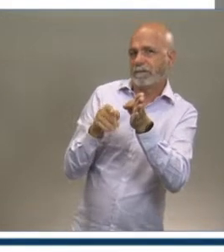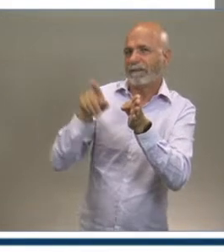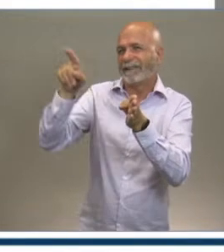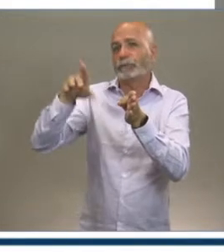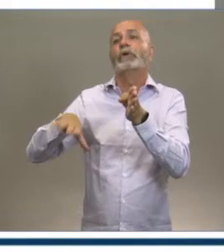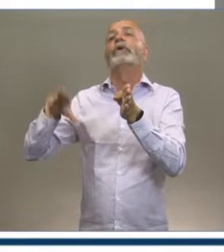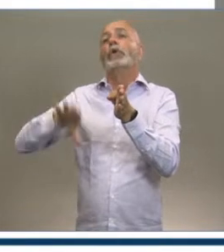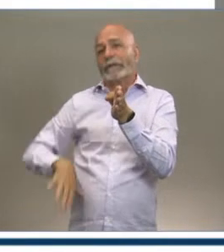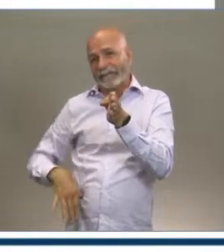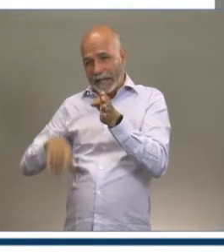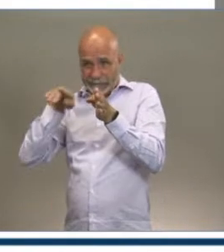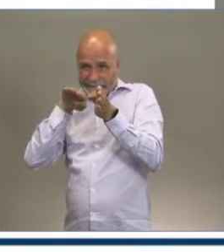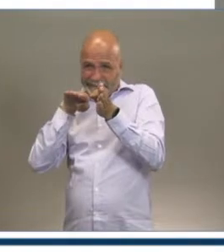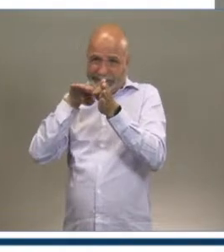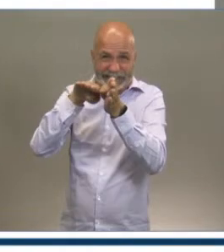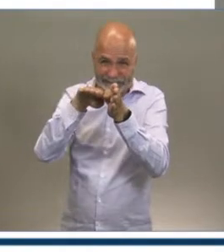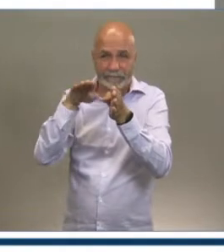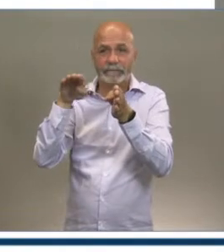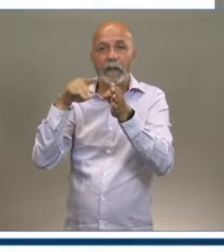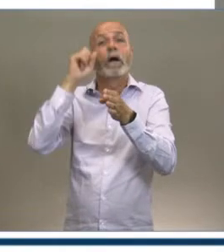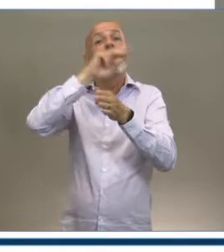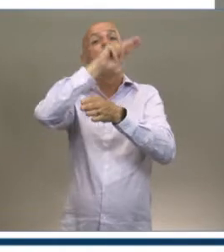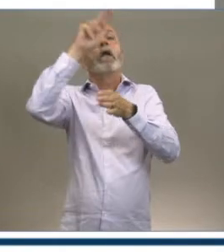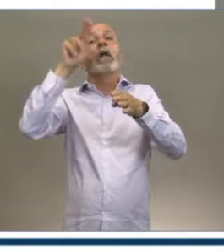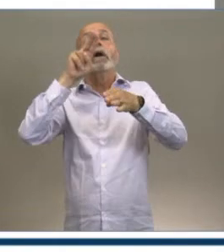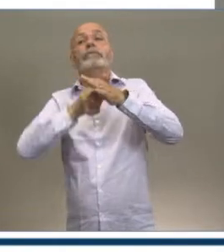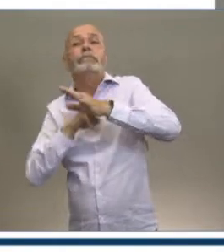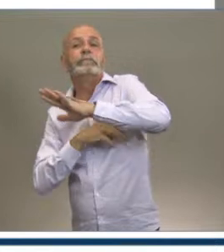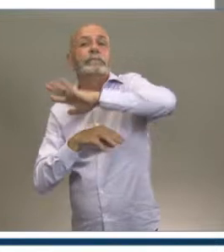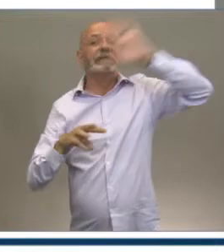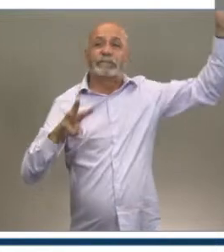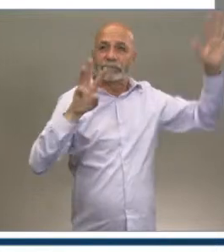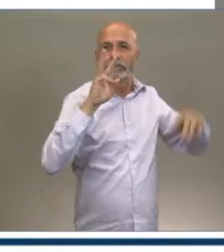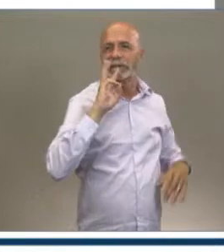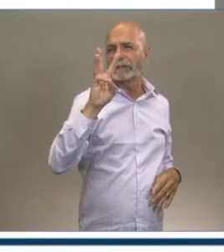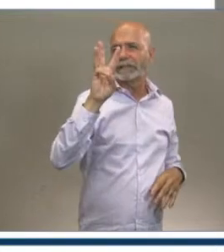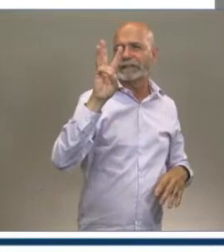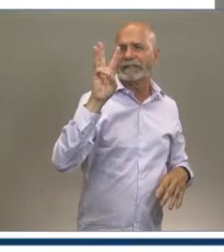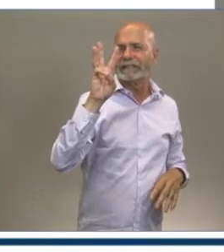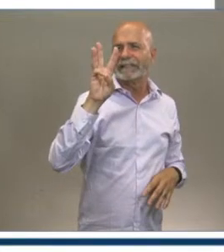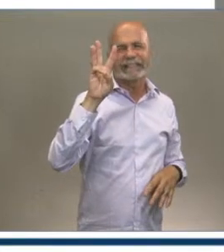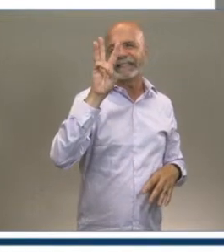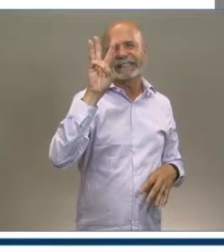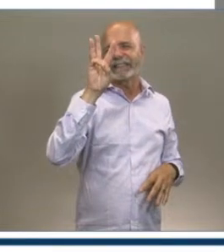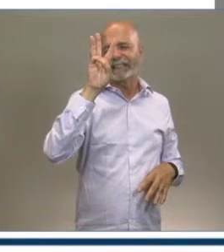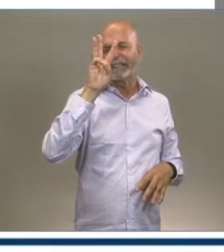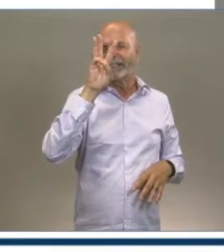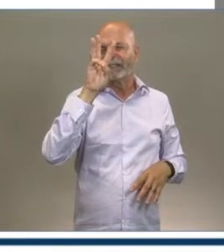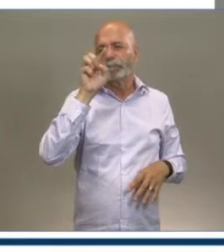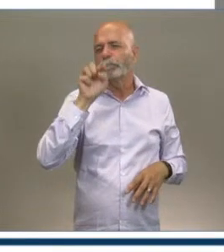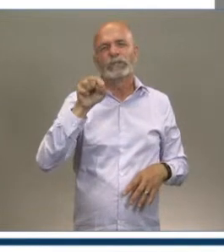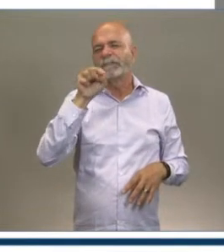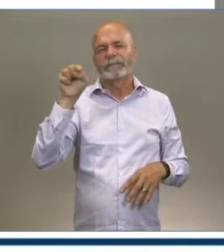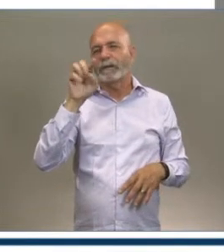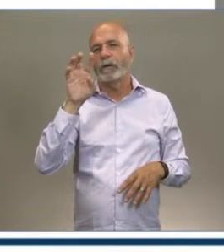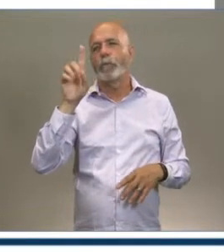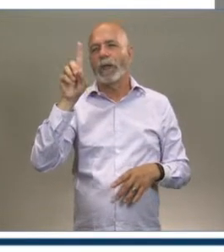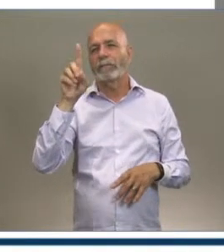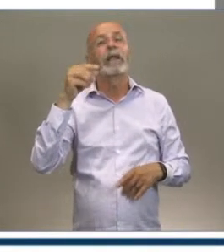is 66.1%. We built a program to deliver vaccine efficiently, equitably, and